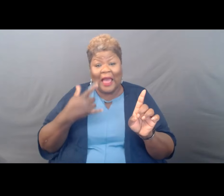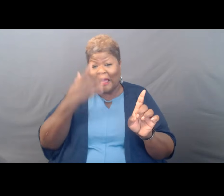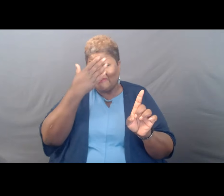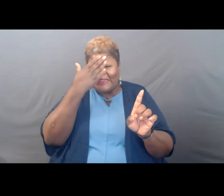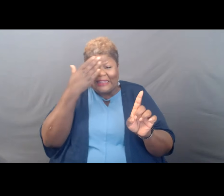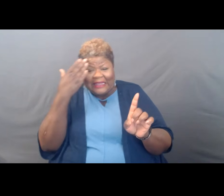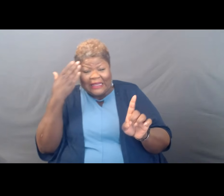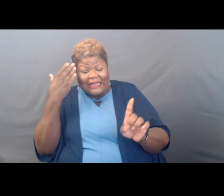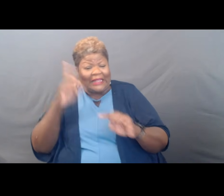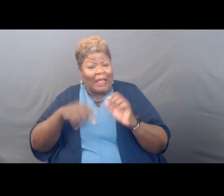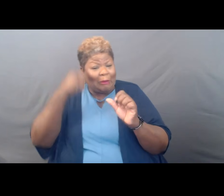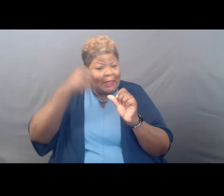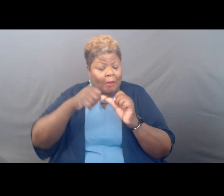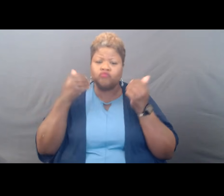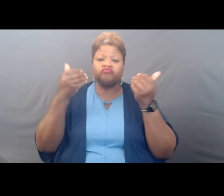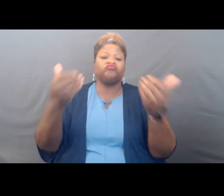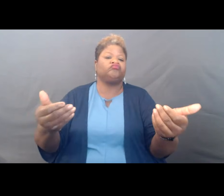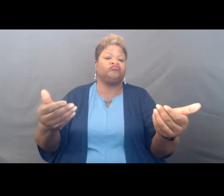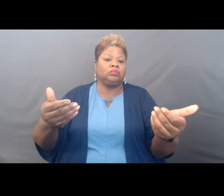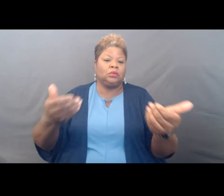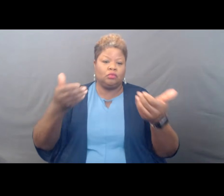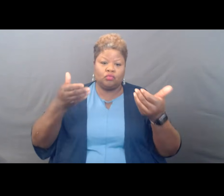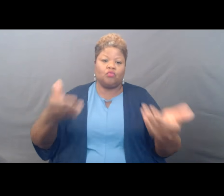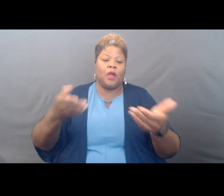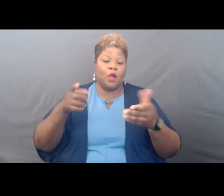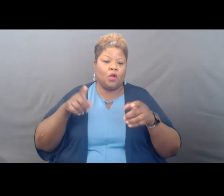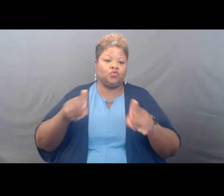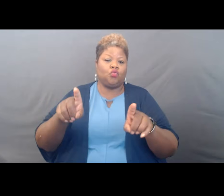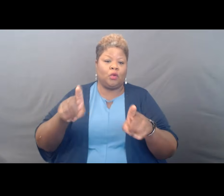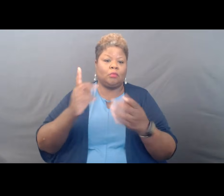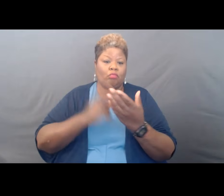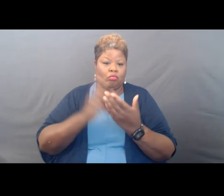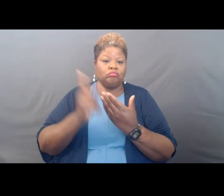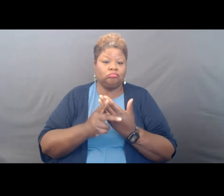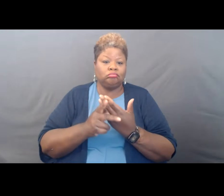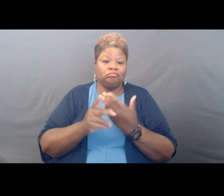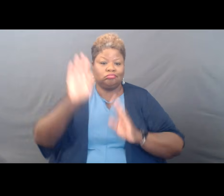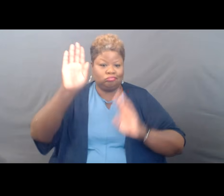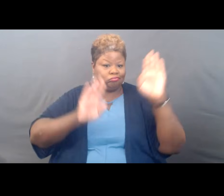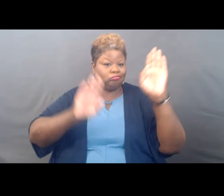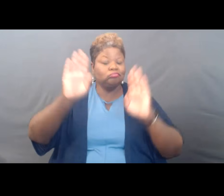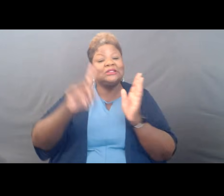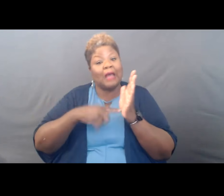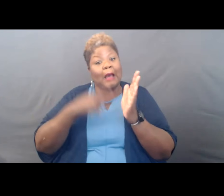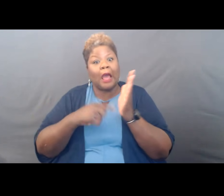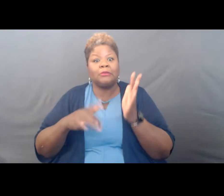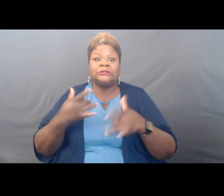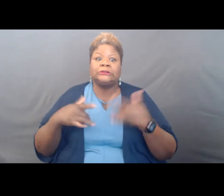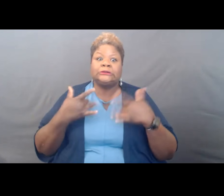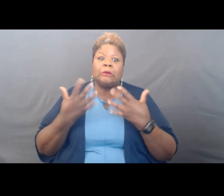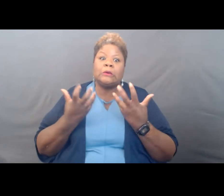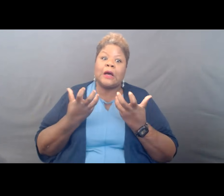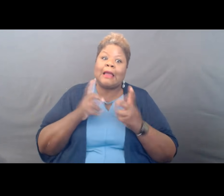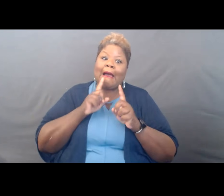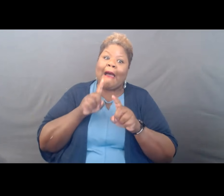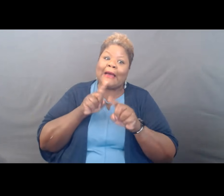forget, you're more than welcome to ask the question. I won't hold it against you because I know sometimes I have a burning question and I may forget